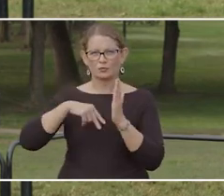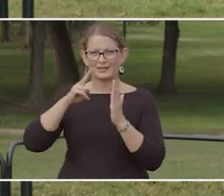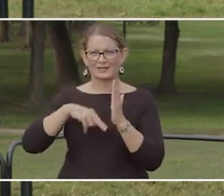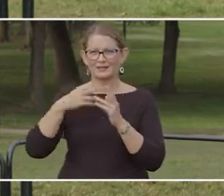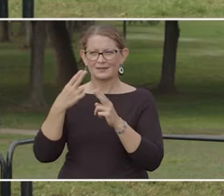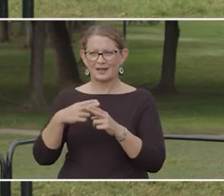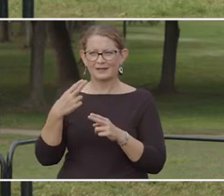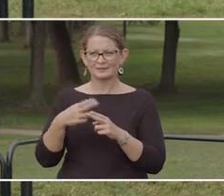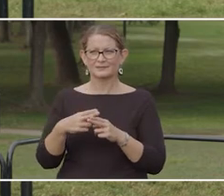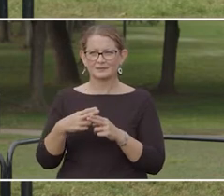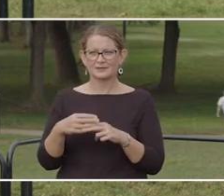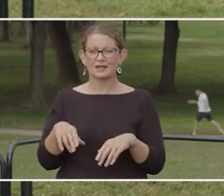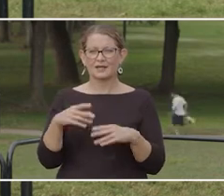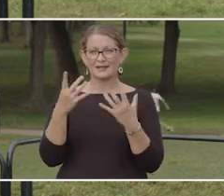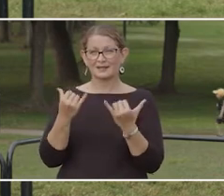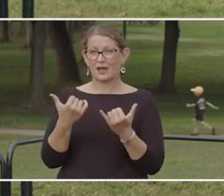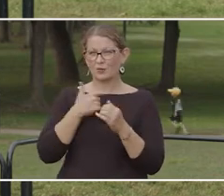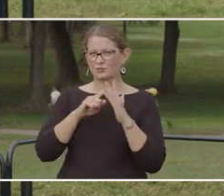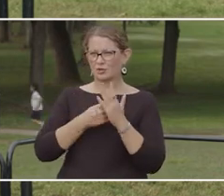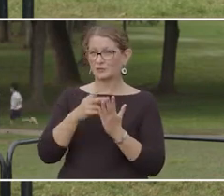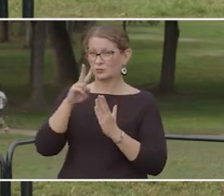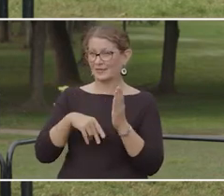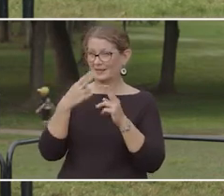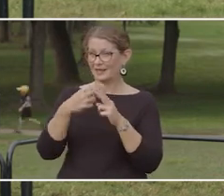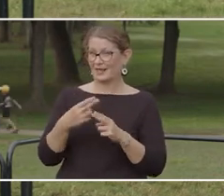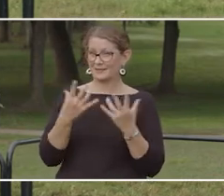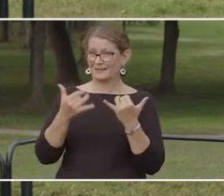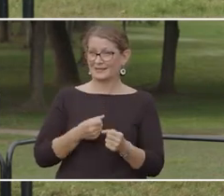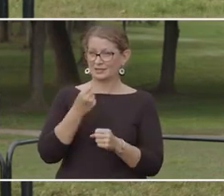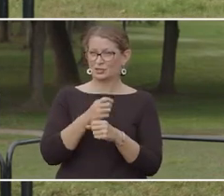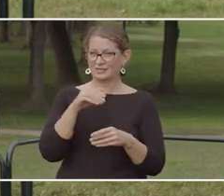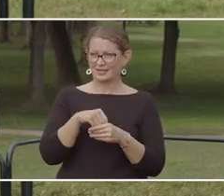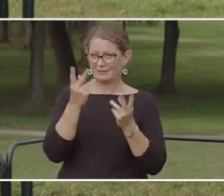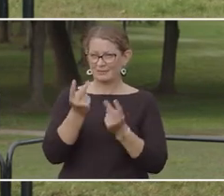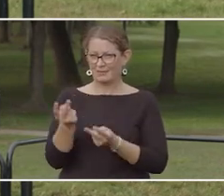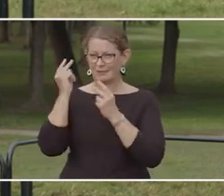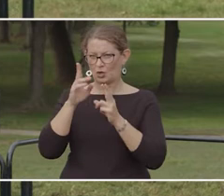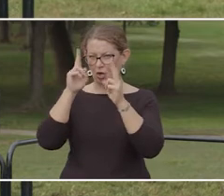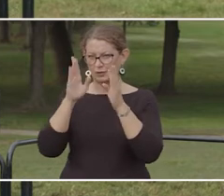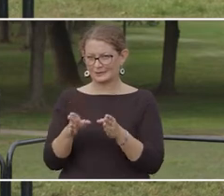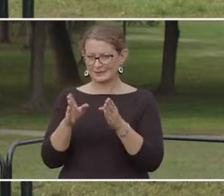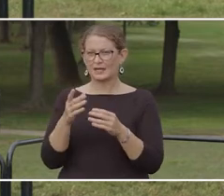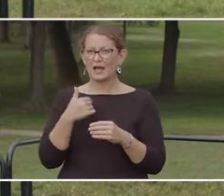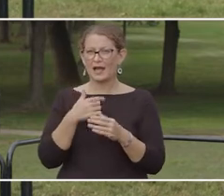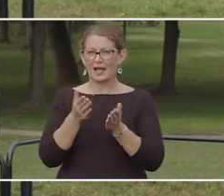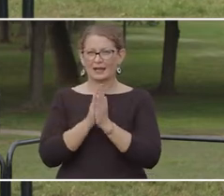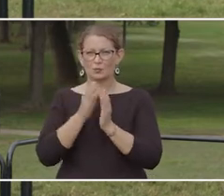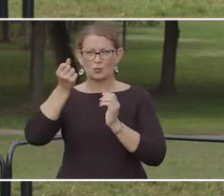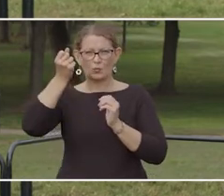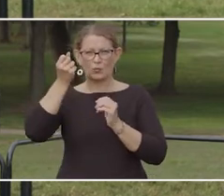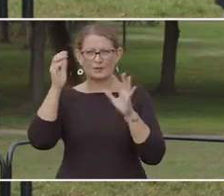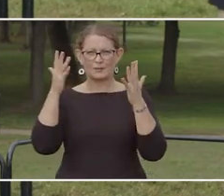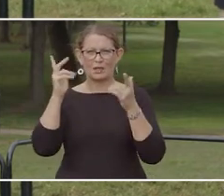names. At this time, we'll begin to read the names of this year's In Memory honorees, and I ask you to hold your applause